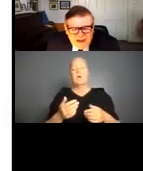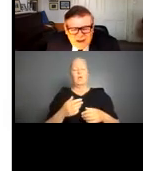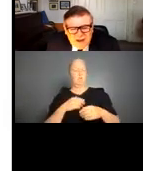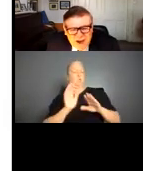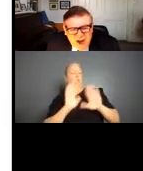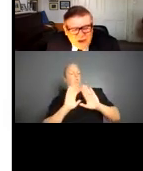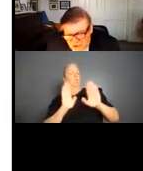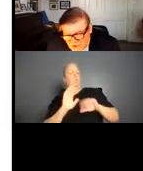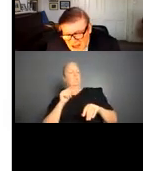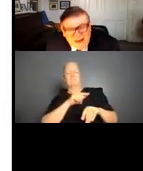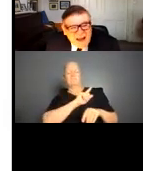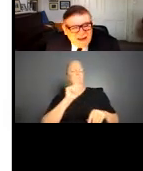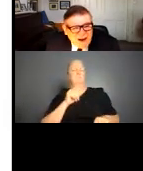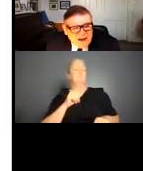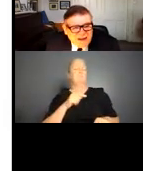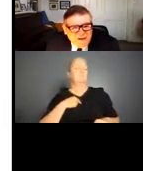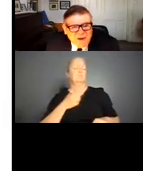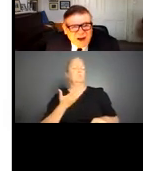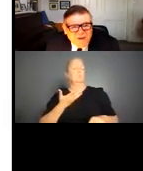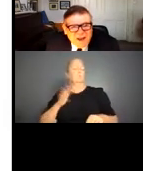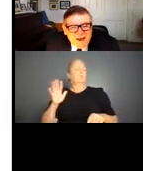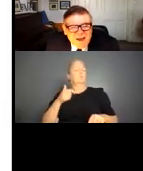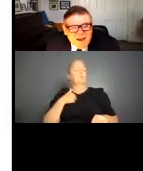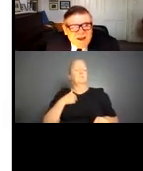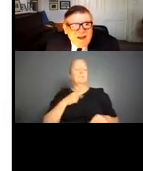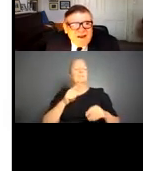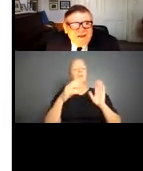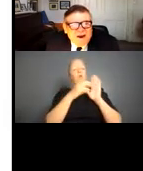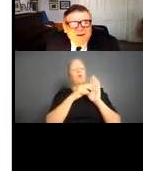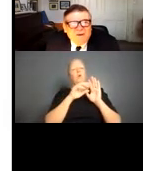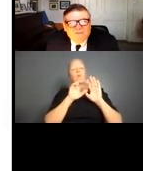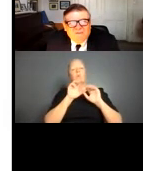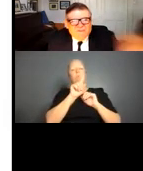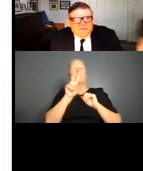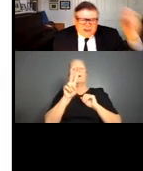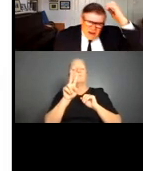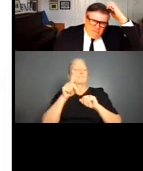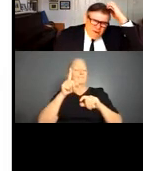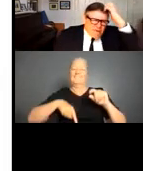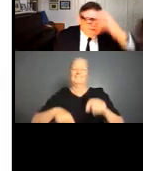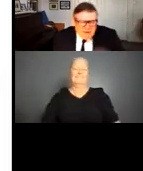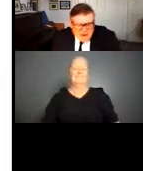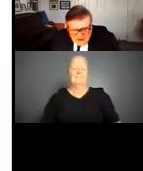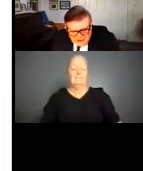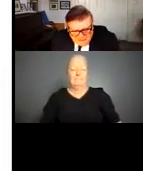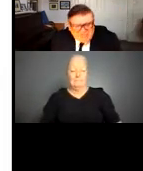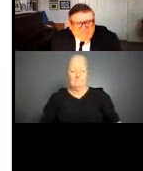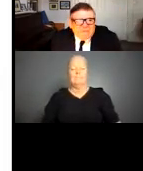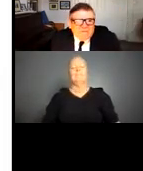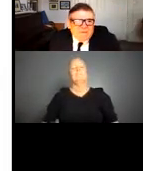best interest. You can't do that under Article 12. So to show the problems with this,